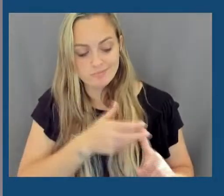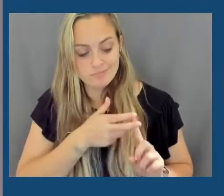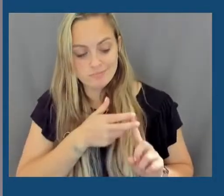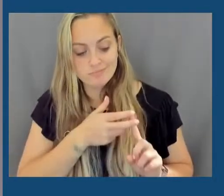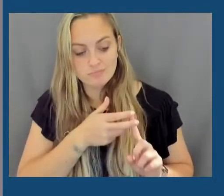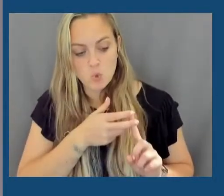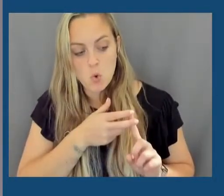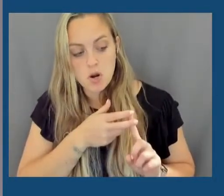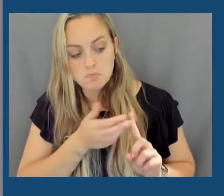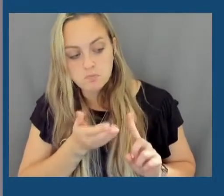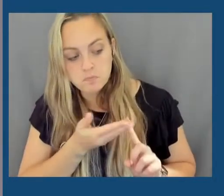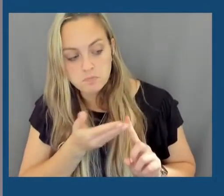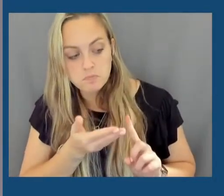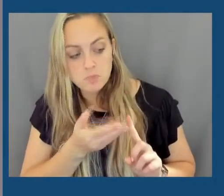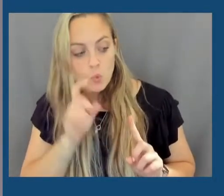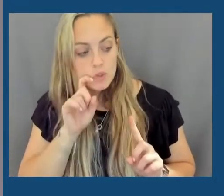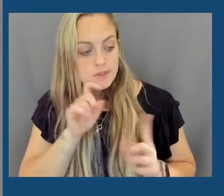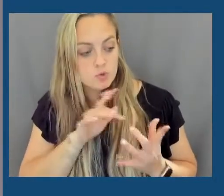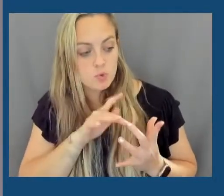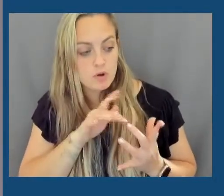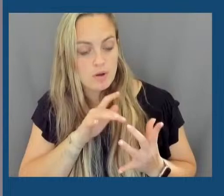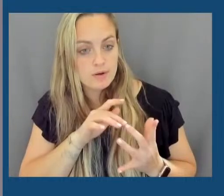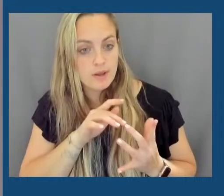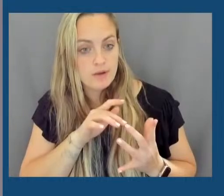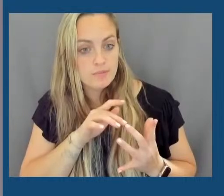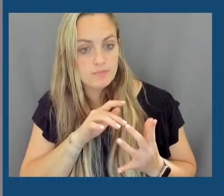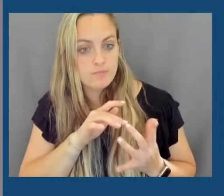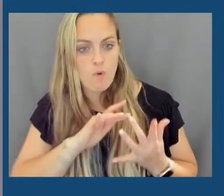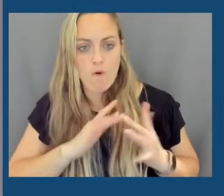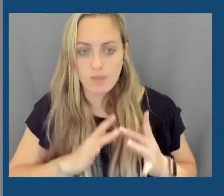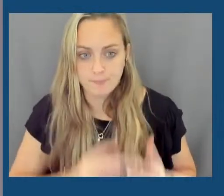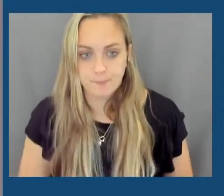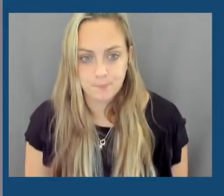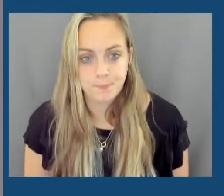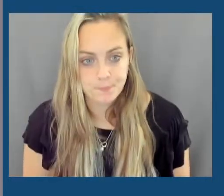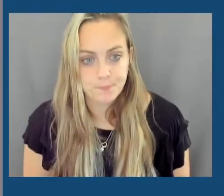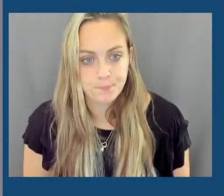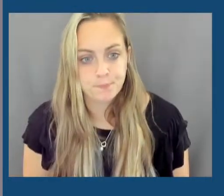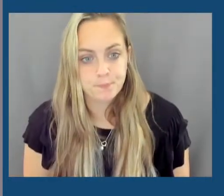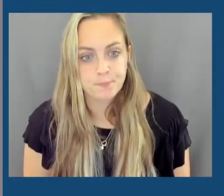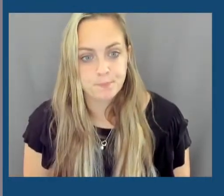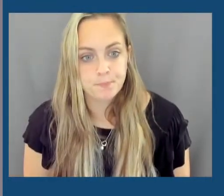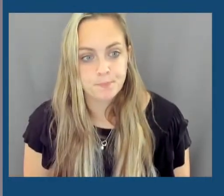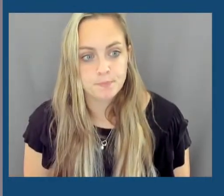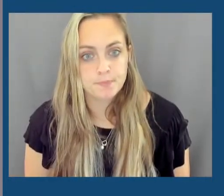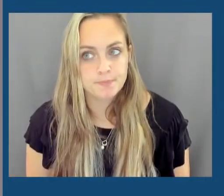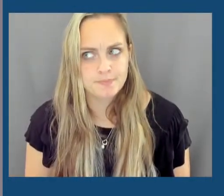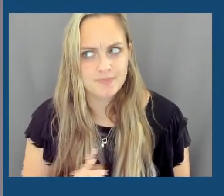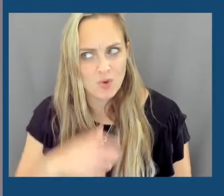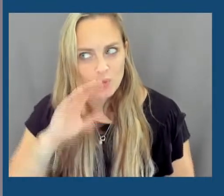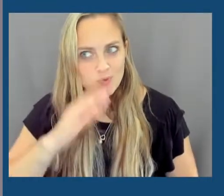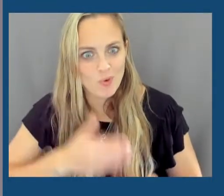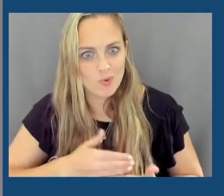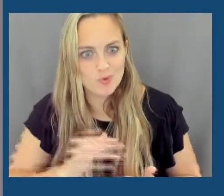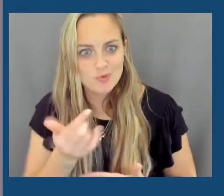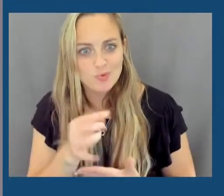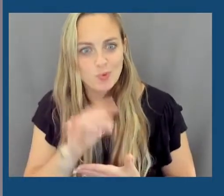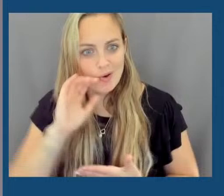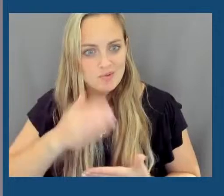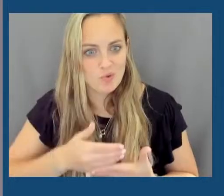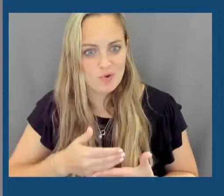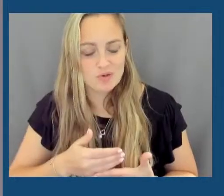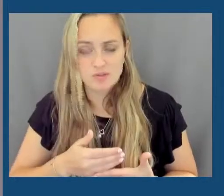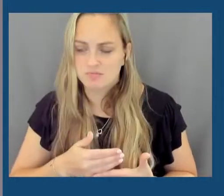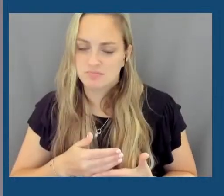propositioned, or had some sexual contact unsolicited online. Those are our daughters, those are our granddaughters. This is too